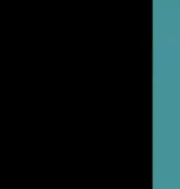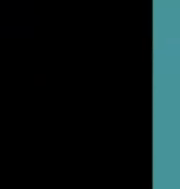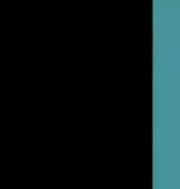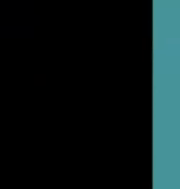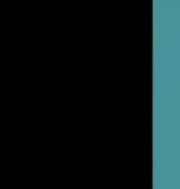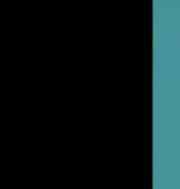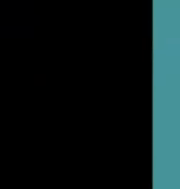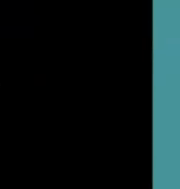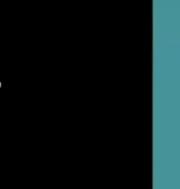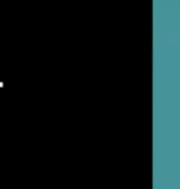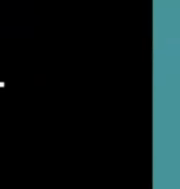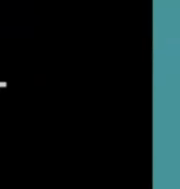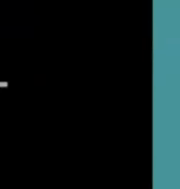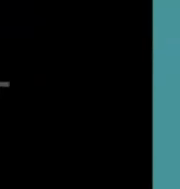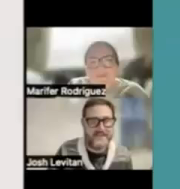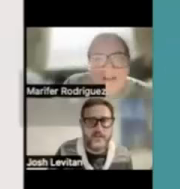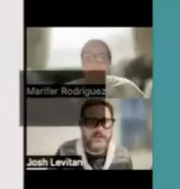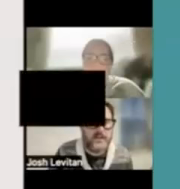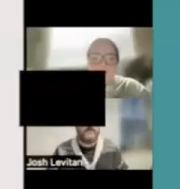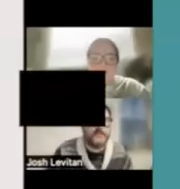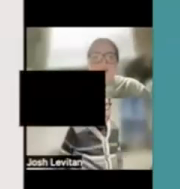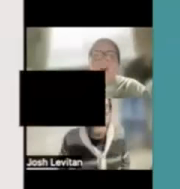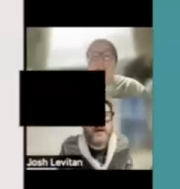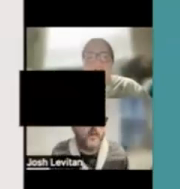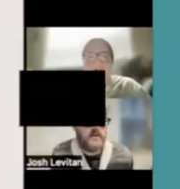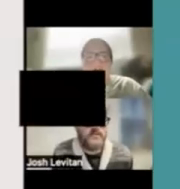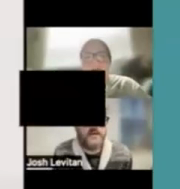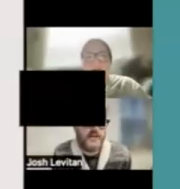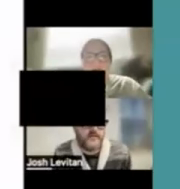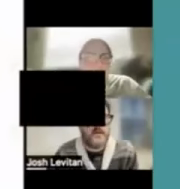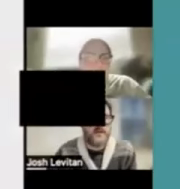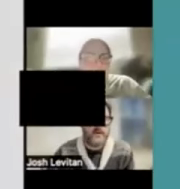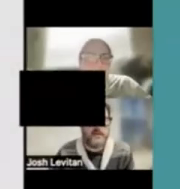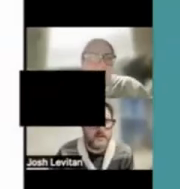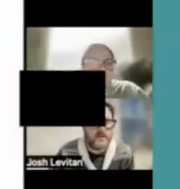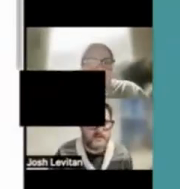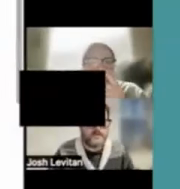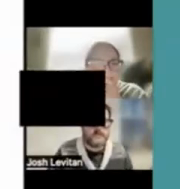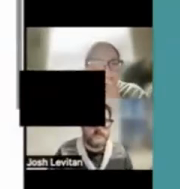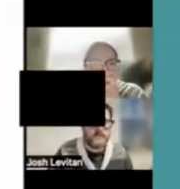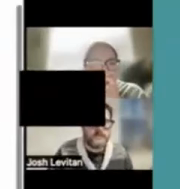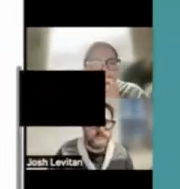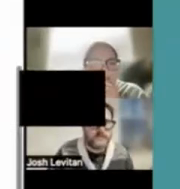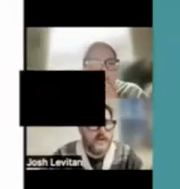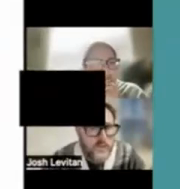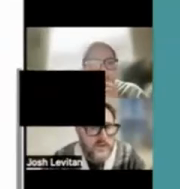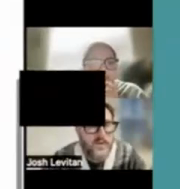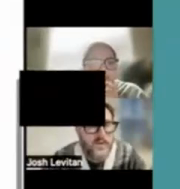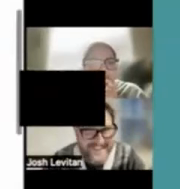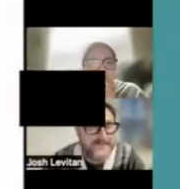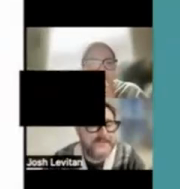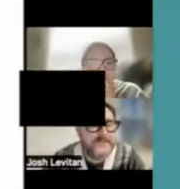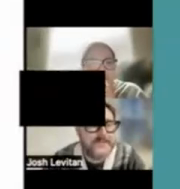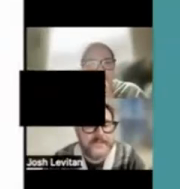20-something college student who was on both Medicaid and formerly on food stamps. I am not coaching her. I'm just sort of talking to her while she's